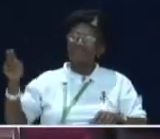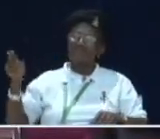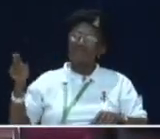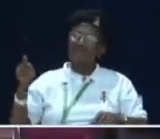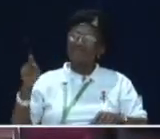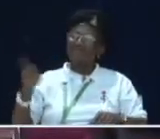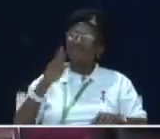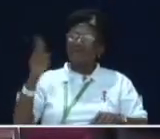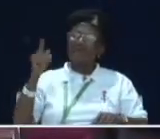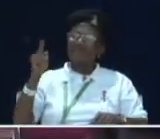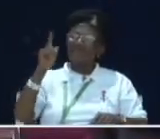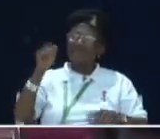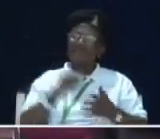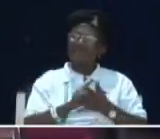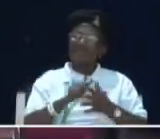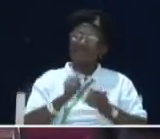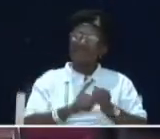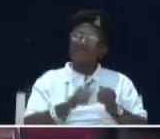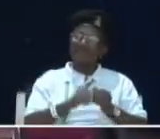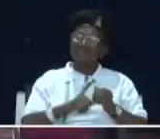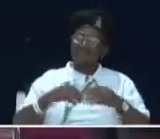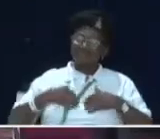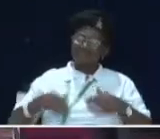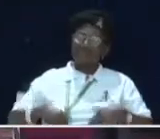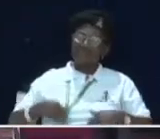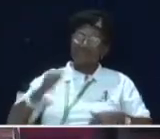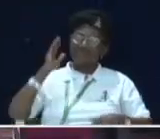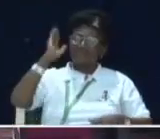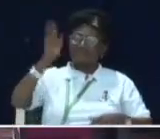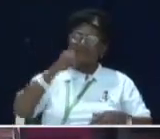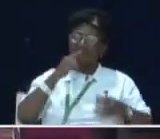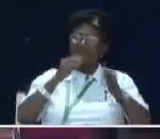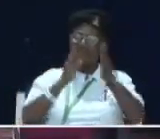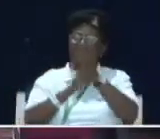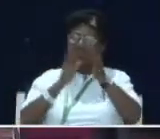you are the one that everybody will praise.